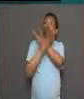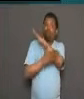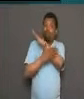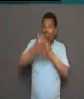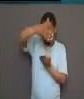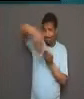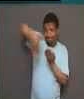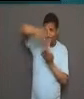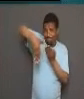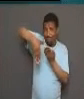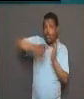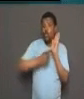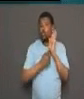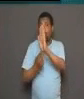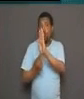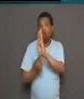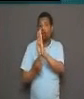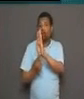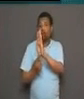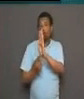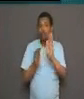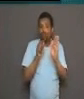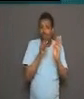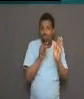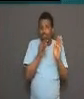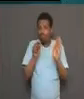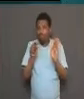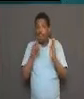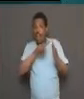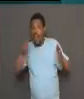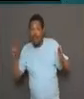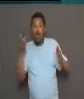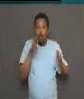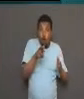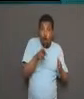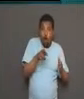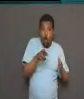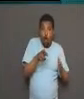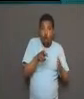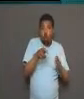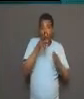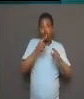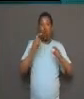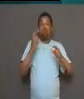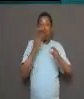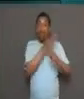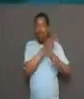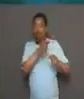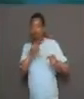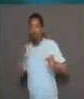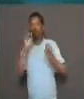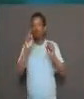is shown by either a dotted line or a solid line.